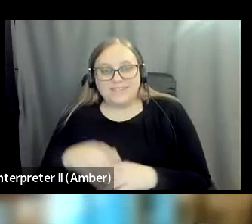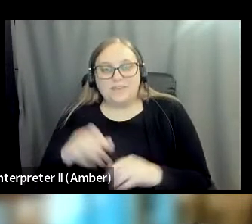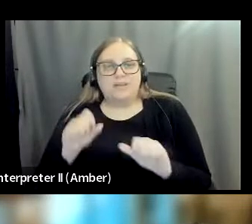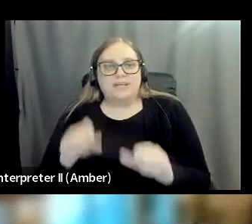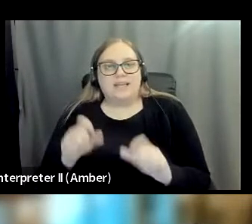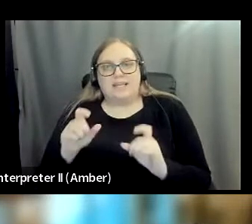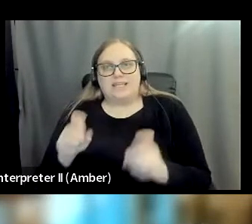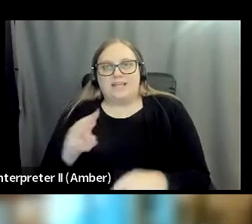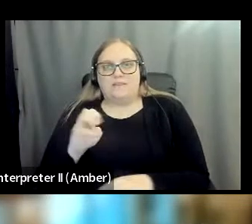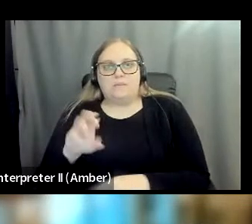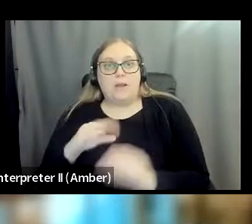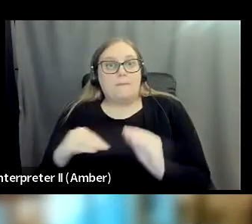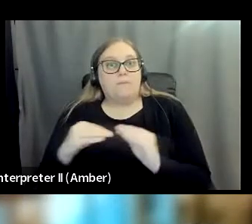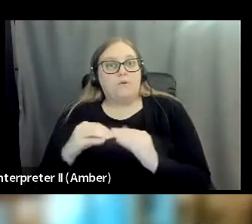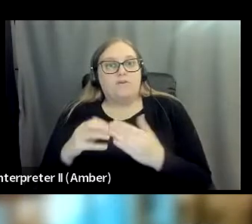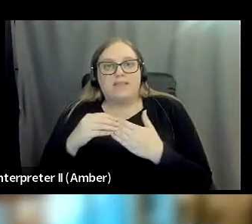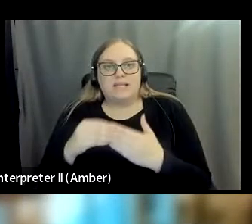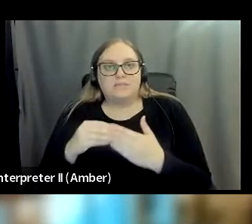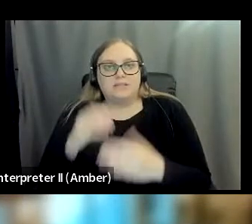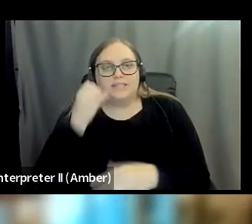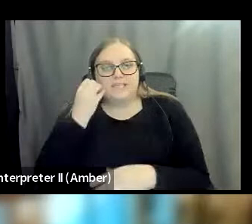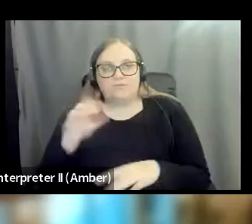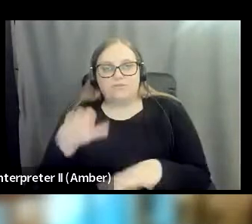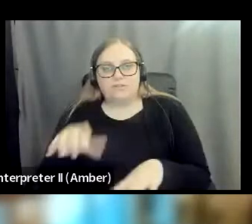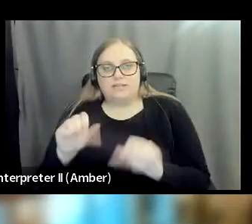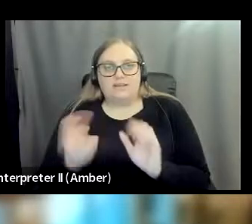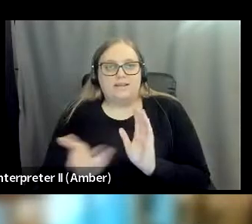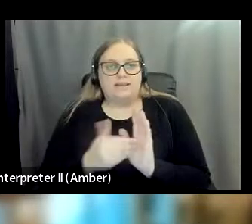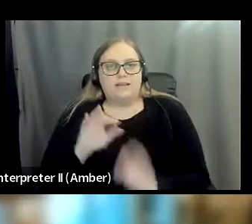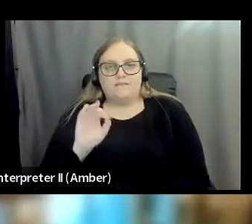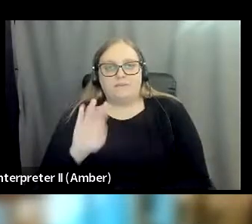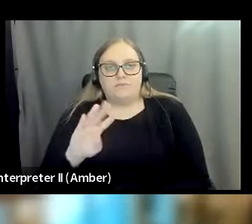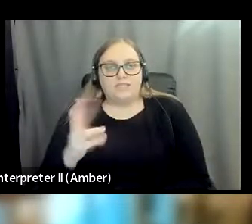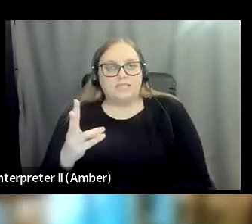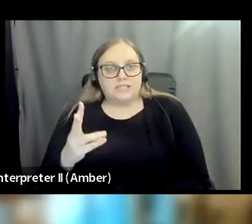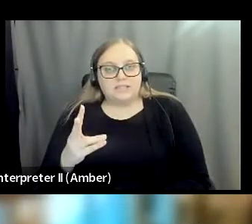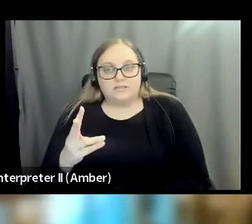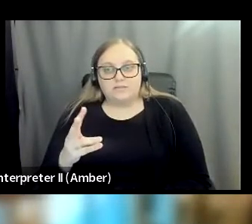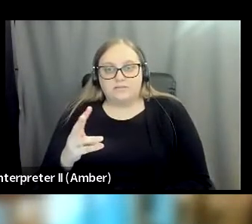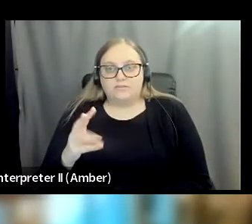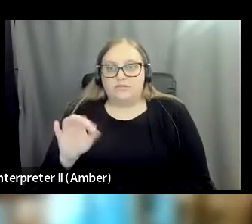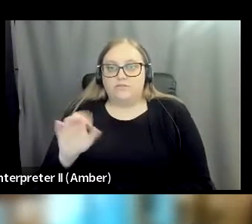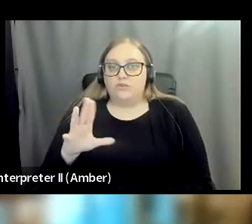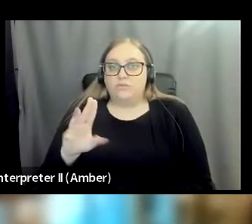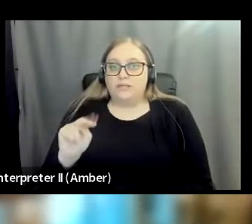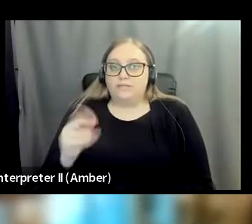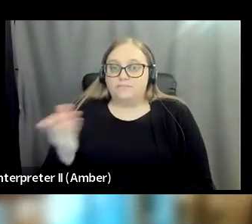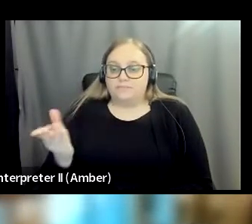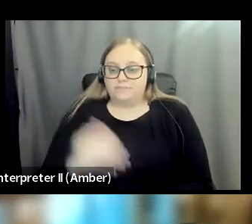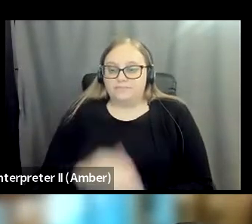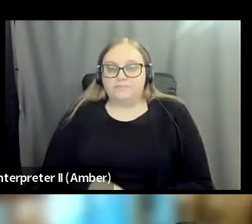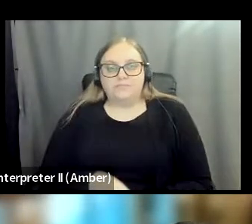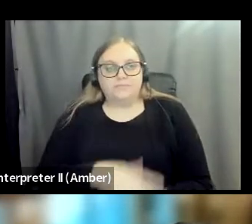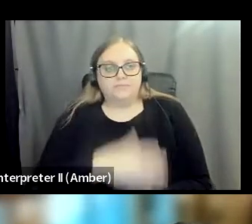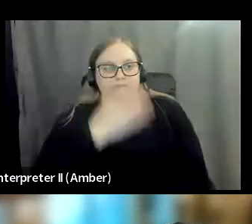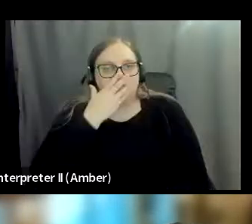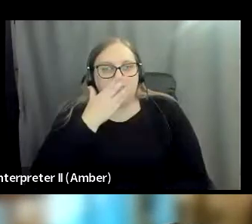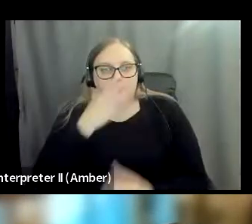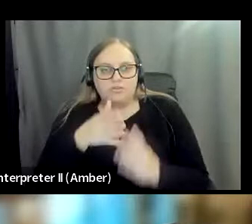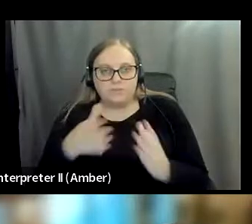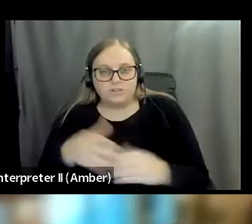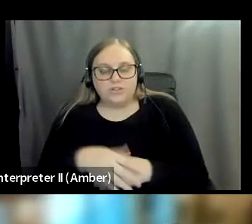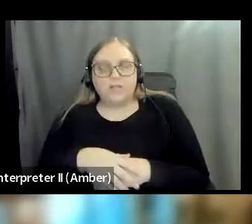the mayor more flexibility if we take this up on February 6th. Councilmember Fruman. Thank you very much, Chairman